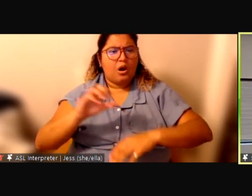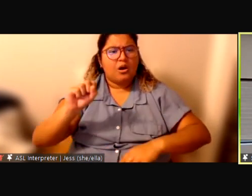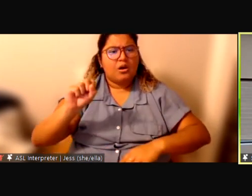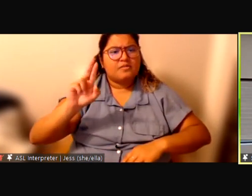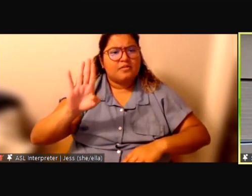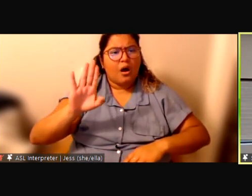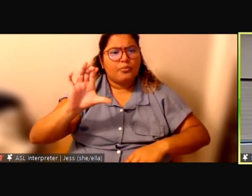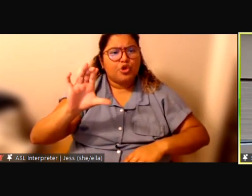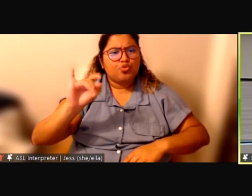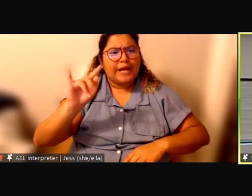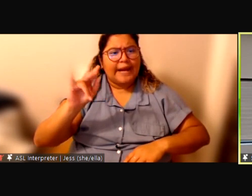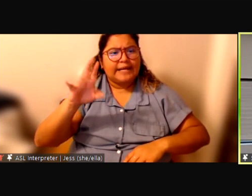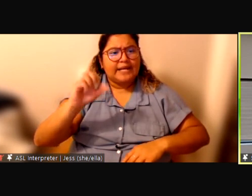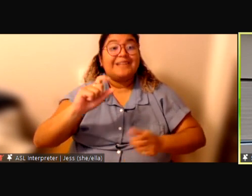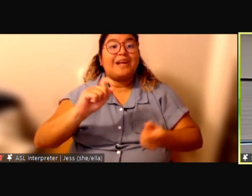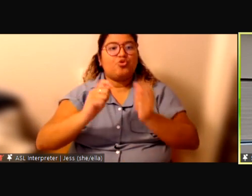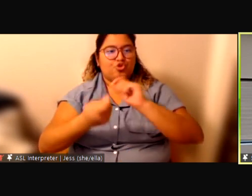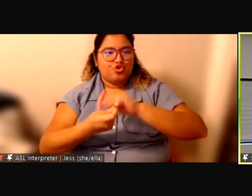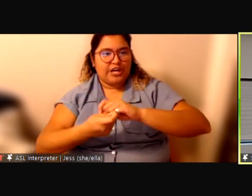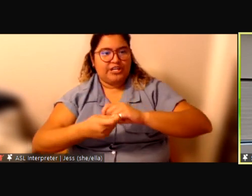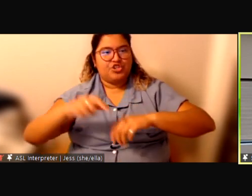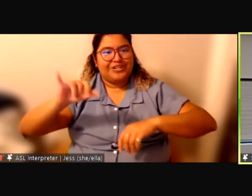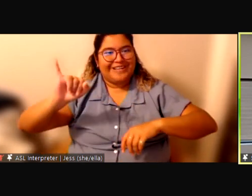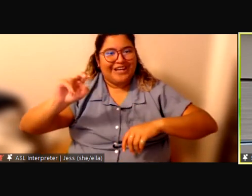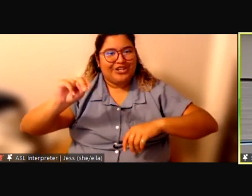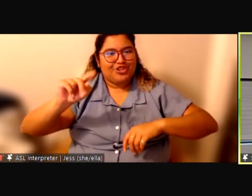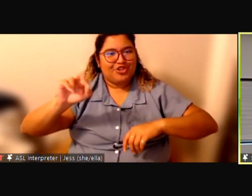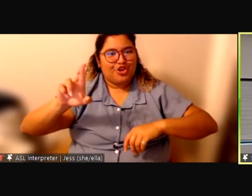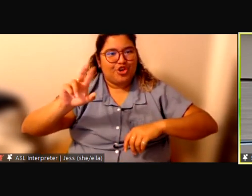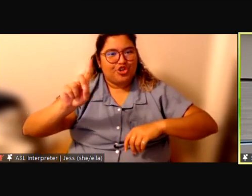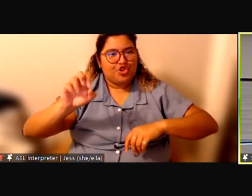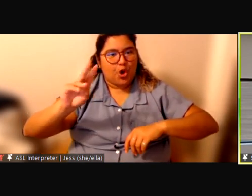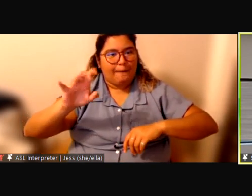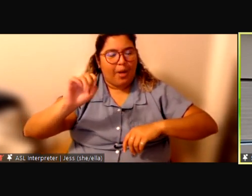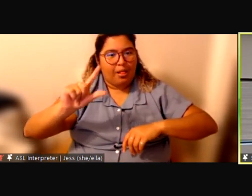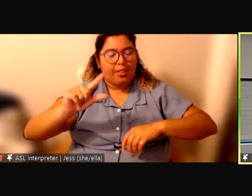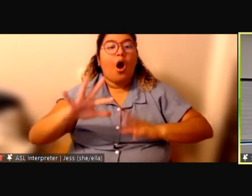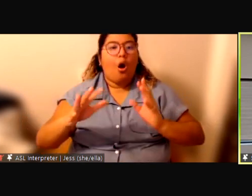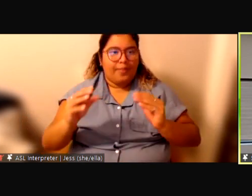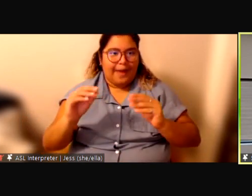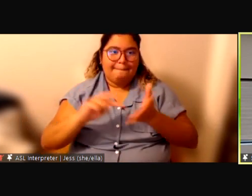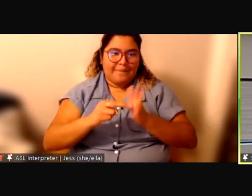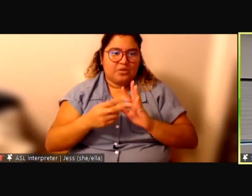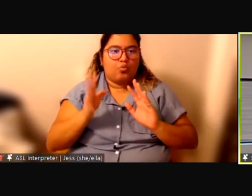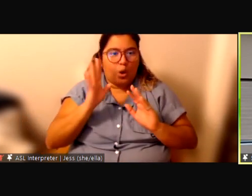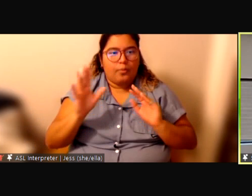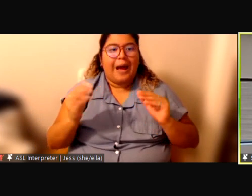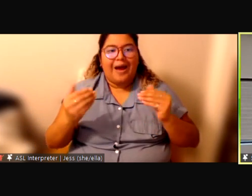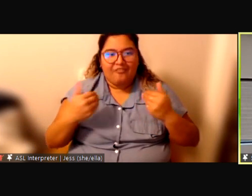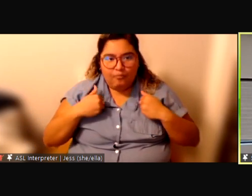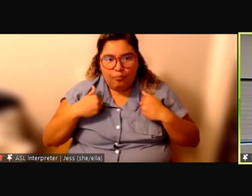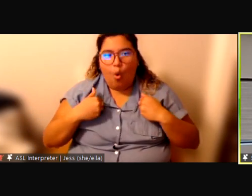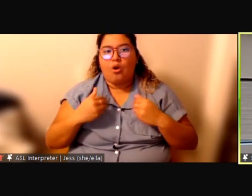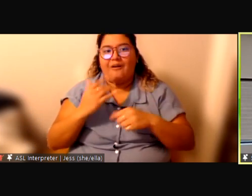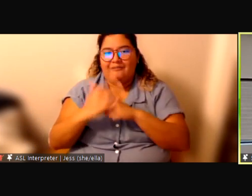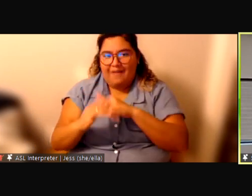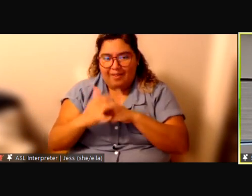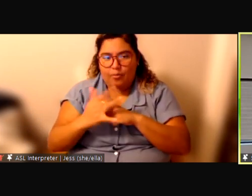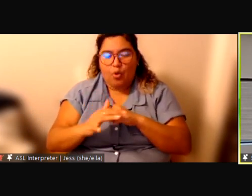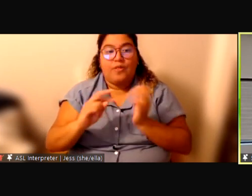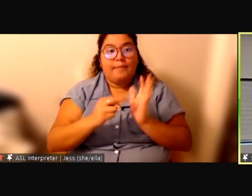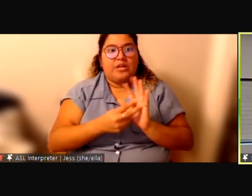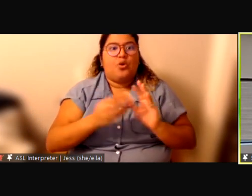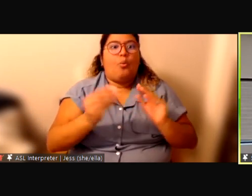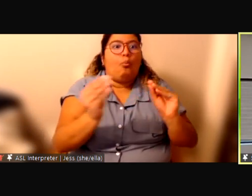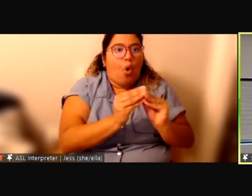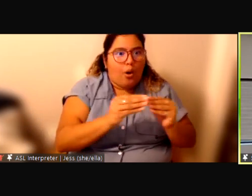in supply. And our goal is to continue expanding access through a number of different providers and making sure that